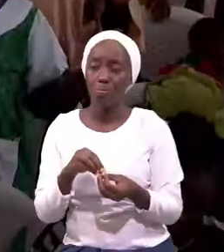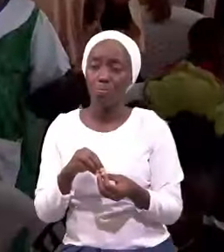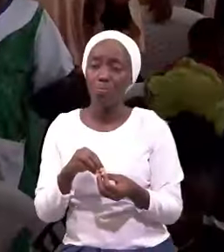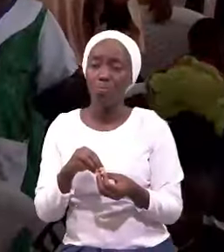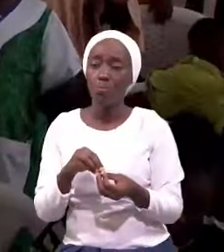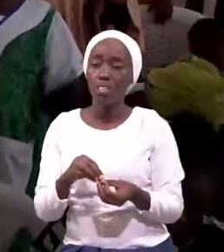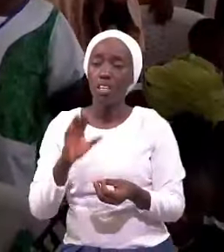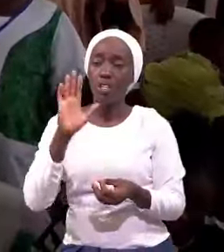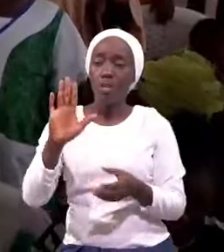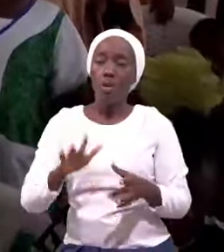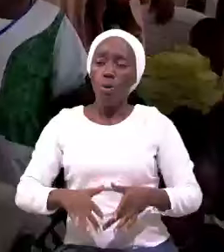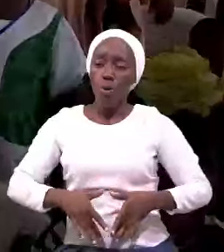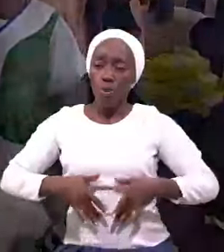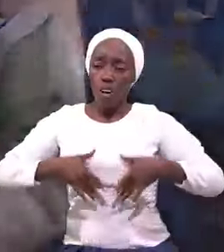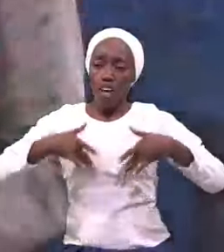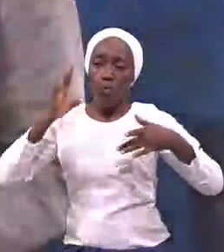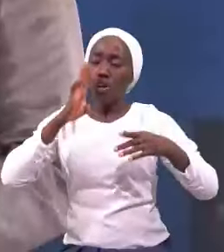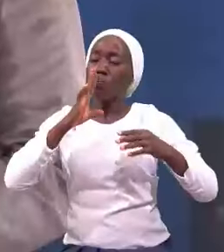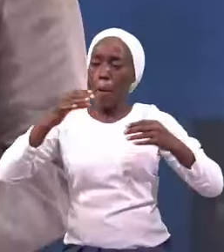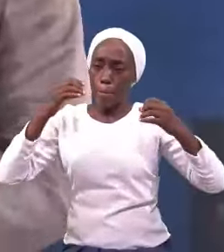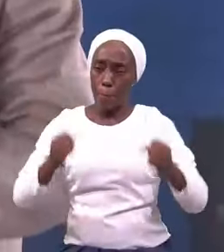Your life will be powerful.